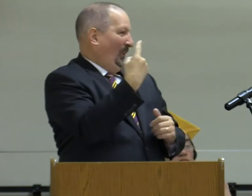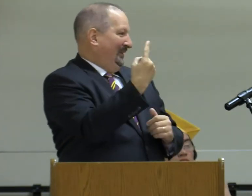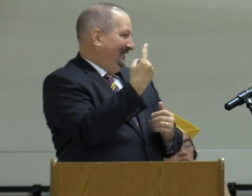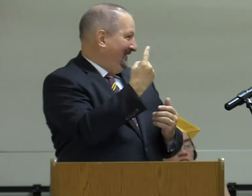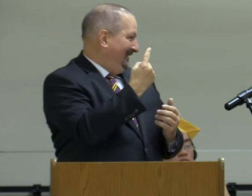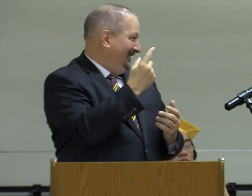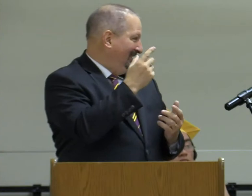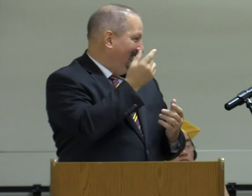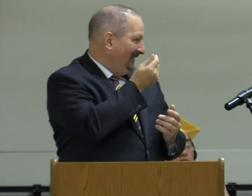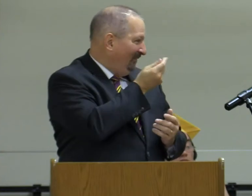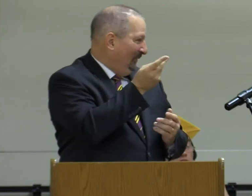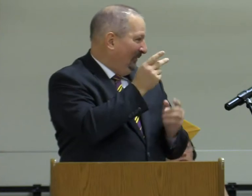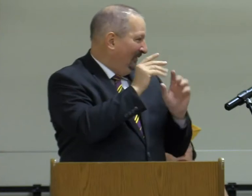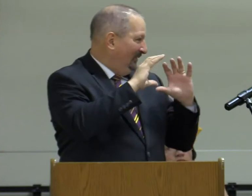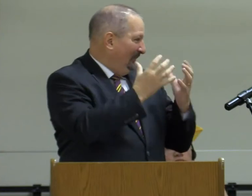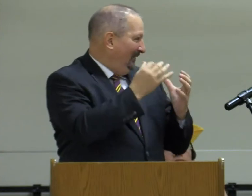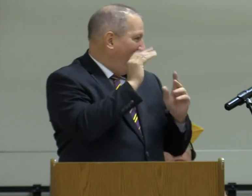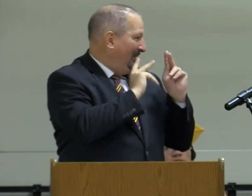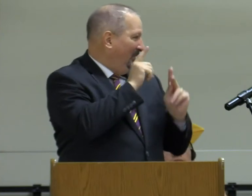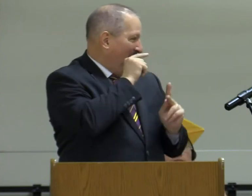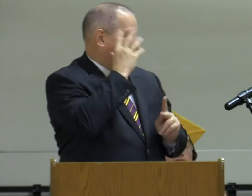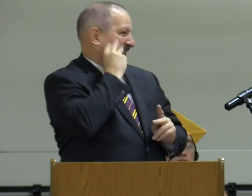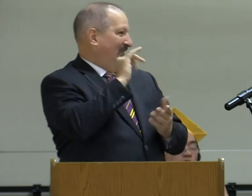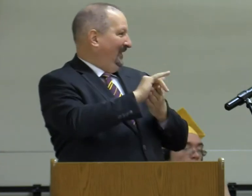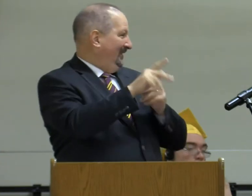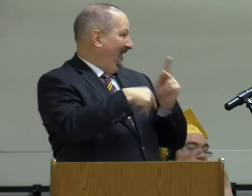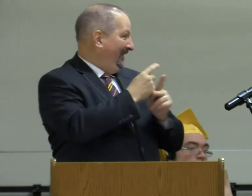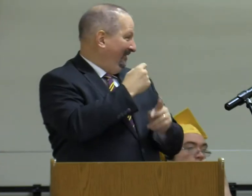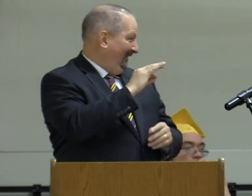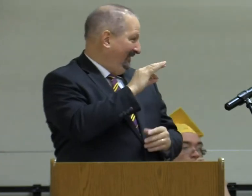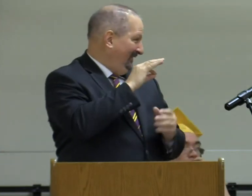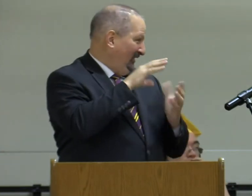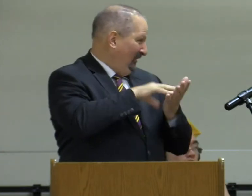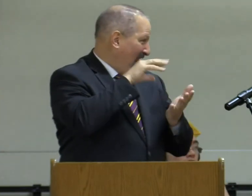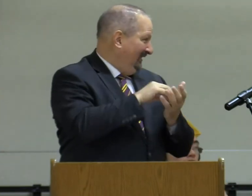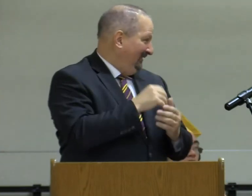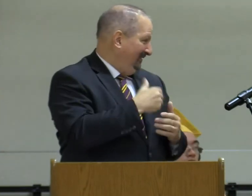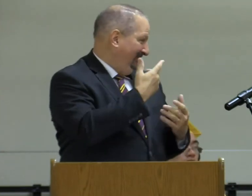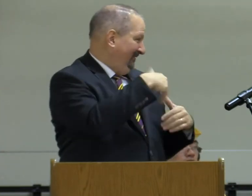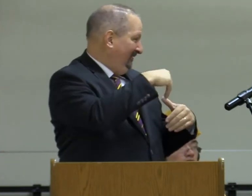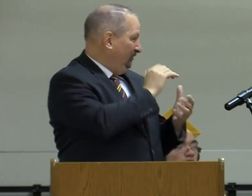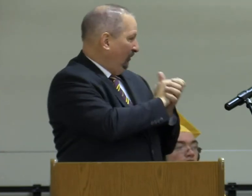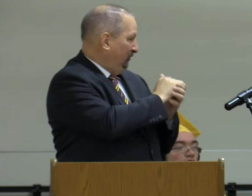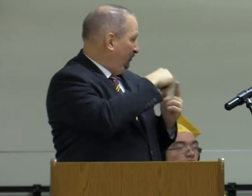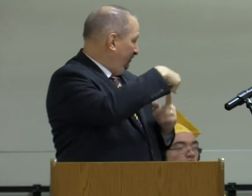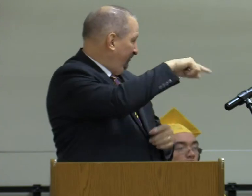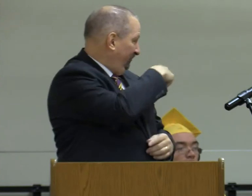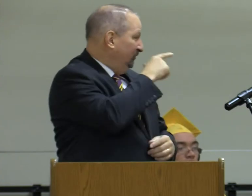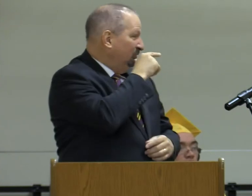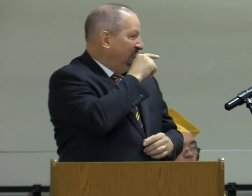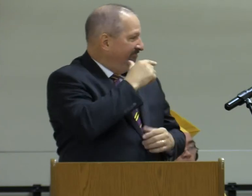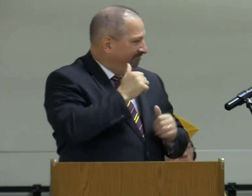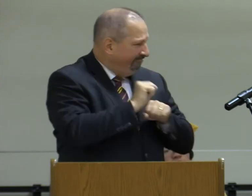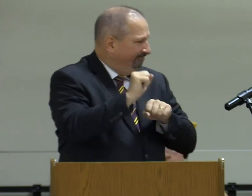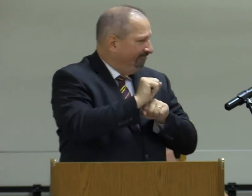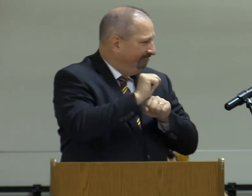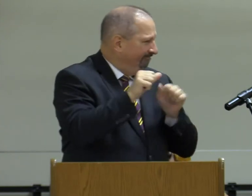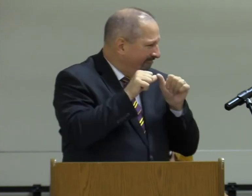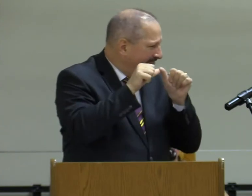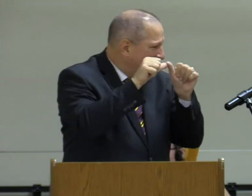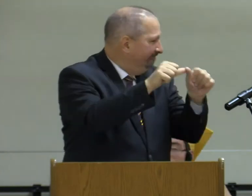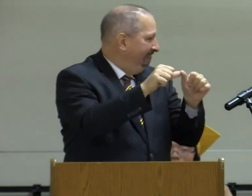lot of you have learned this very unique way. This is a unique group who have learned in this way, and I just want to